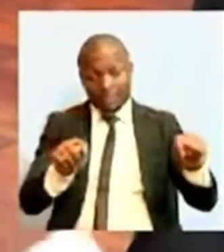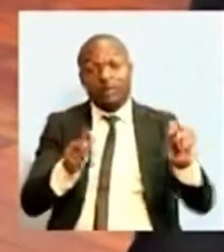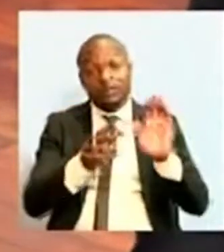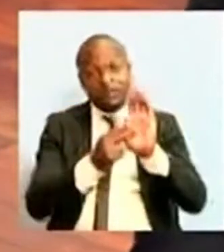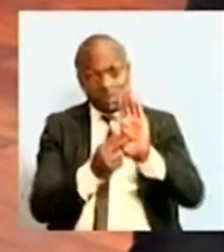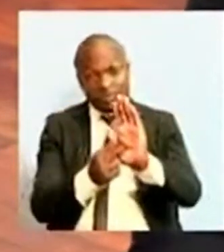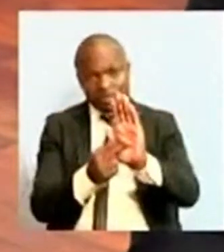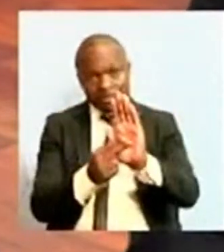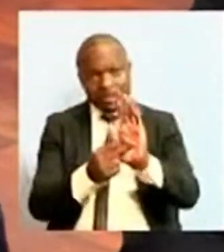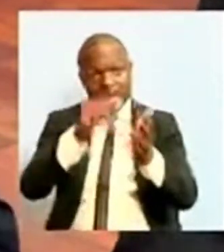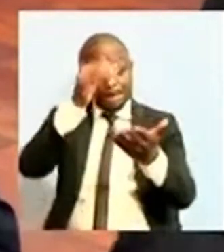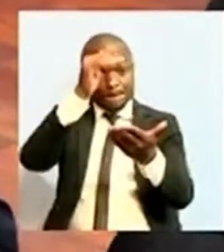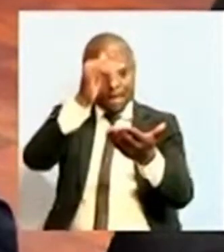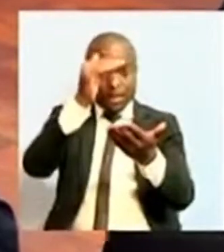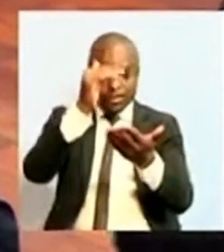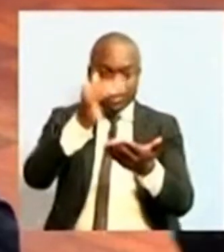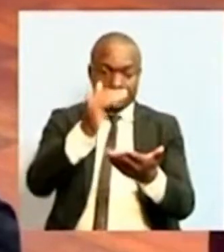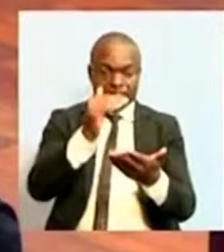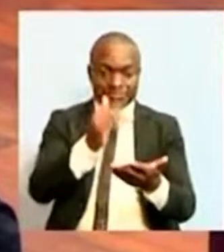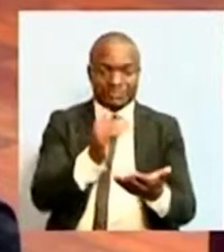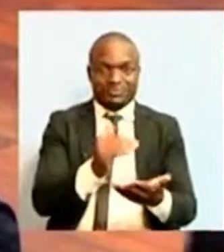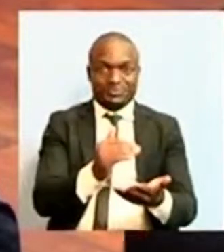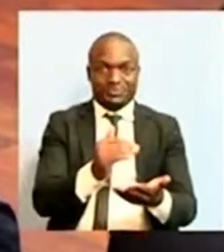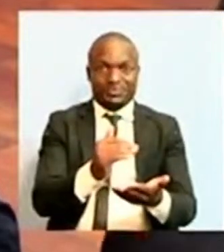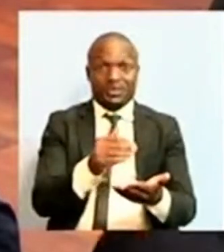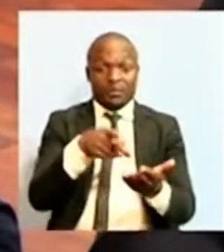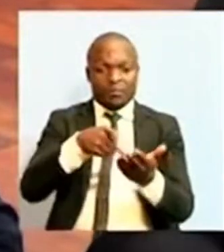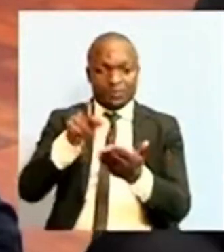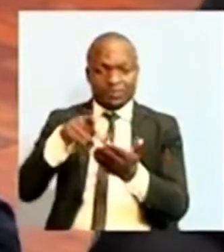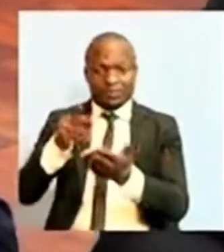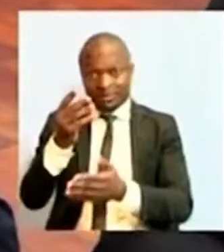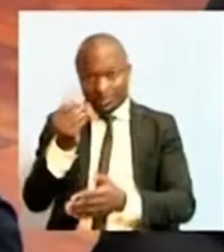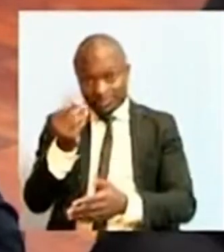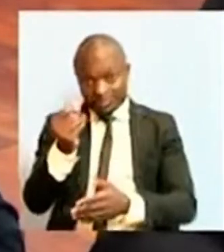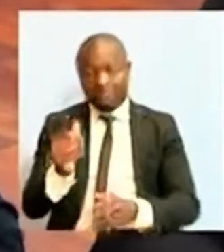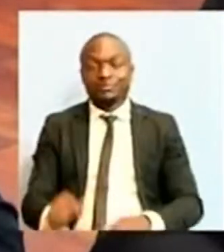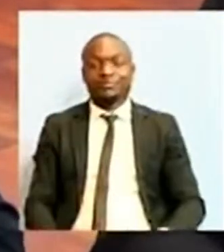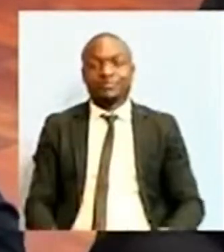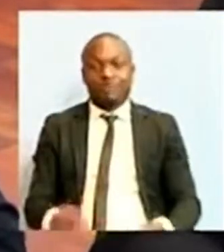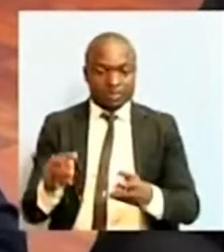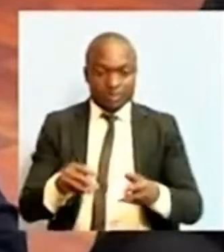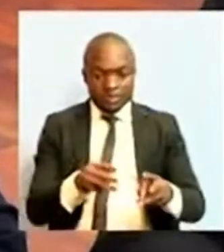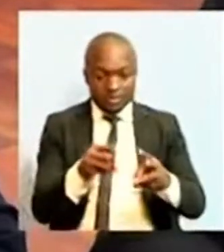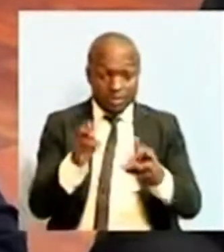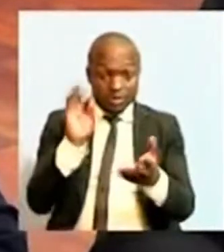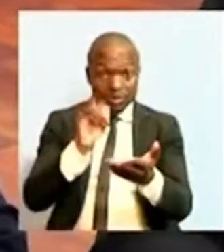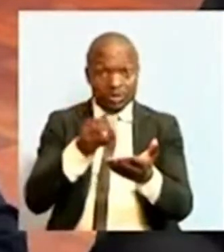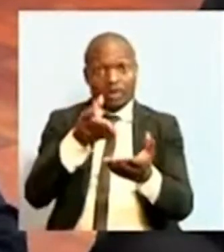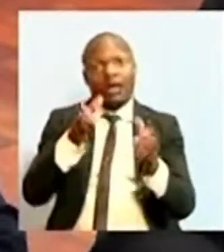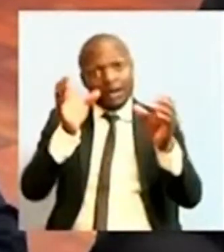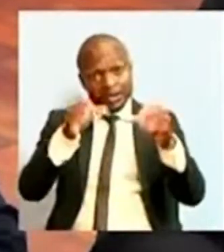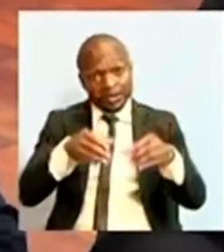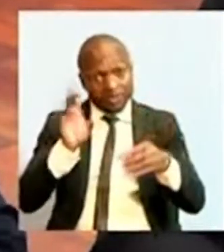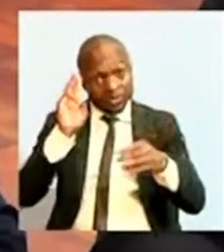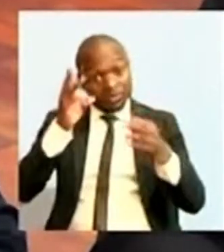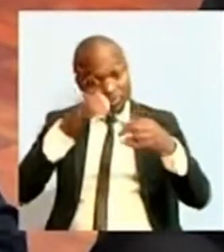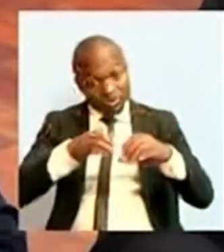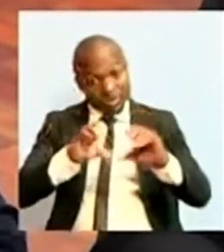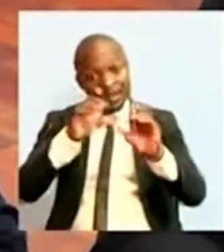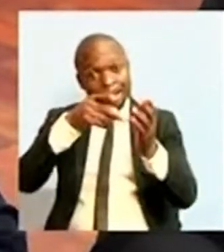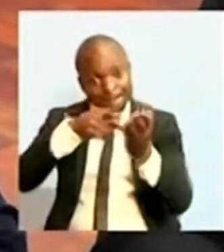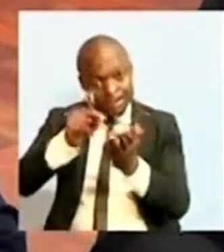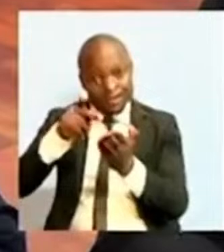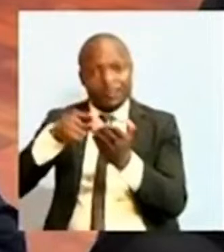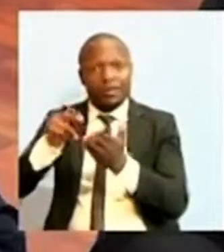the breakdown of the paid amounts. Remedial measures, Chair, the Council will continue to pay